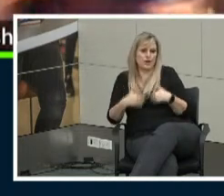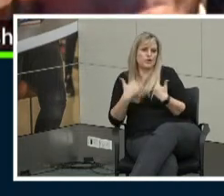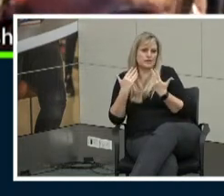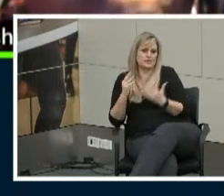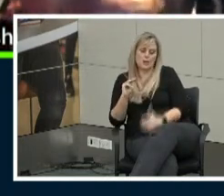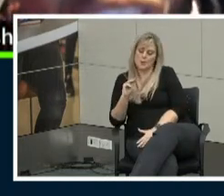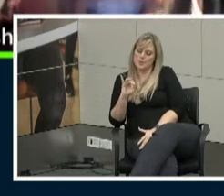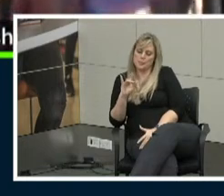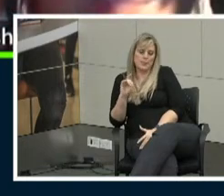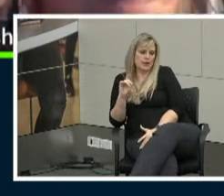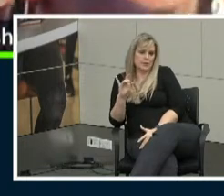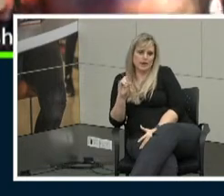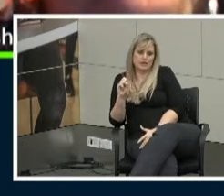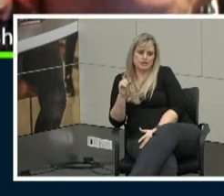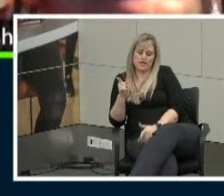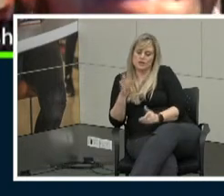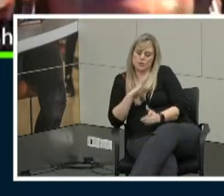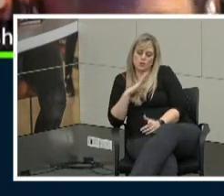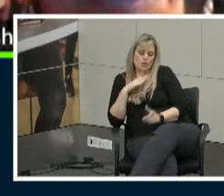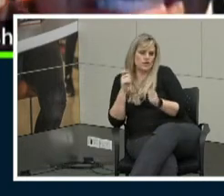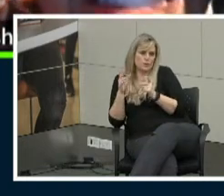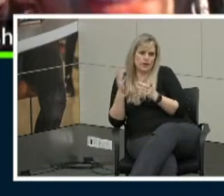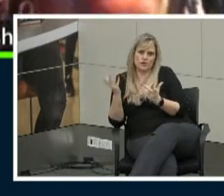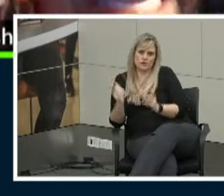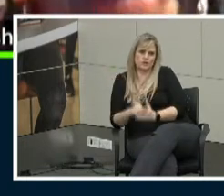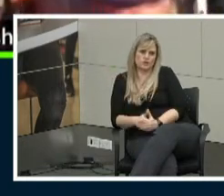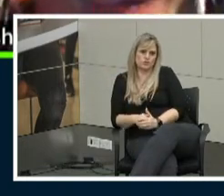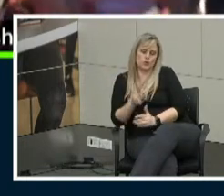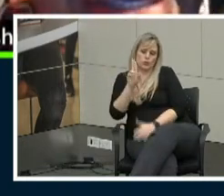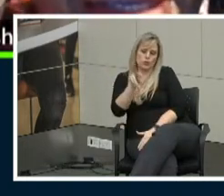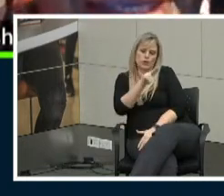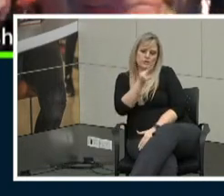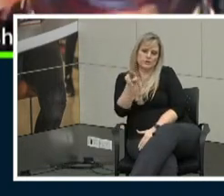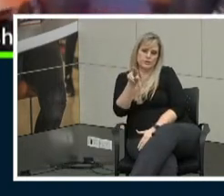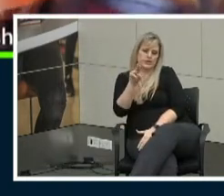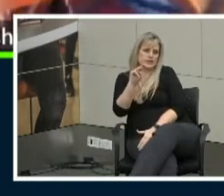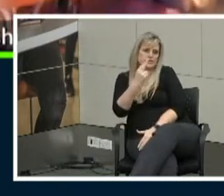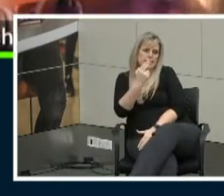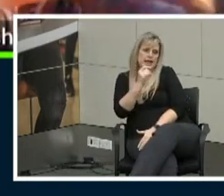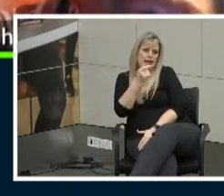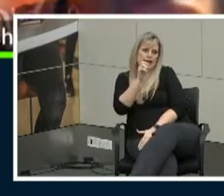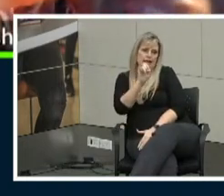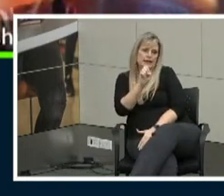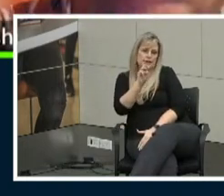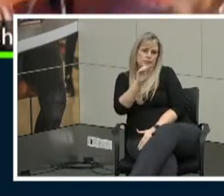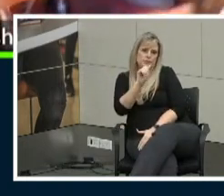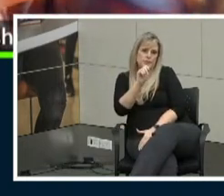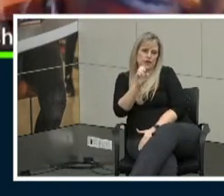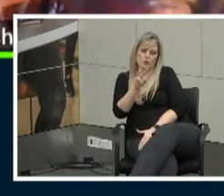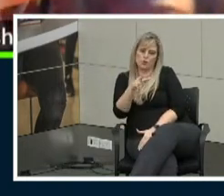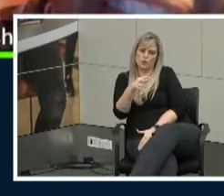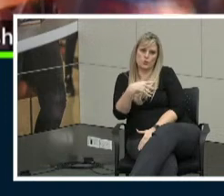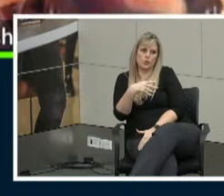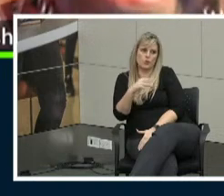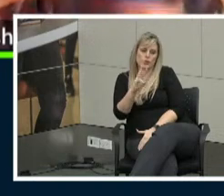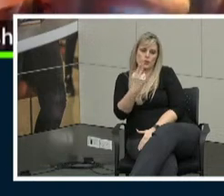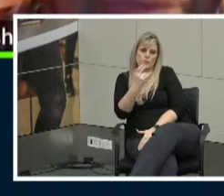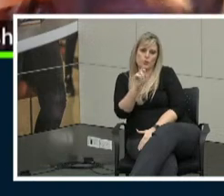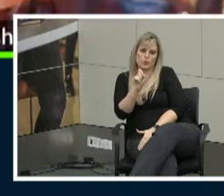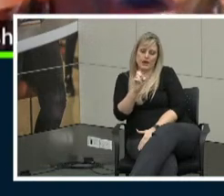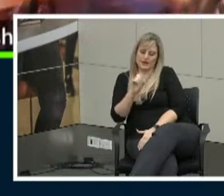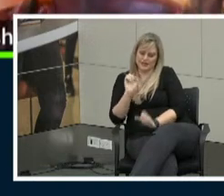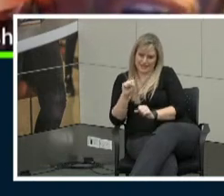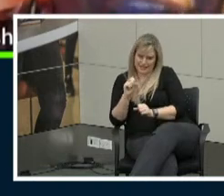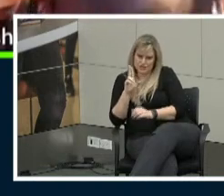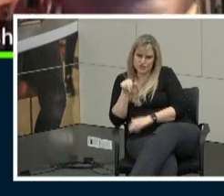Mike miles on the board of managers I want to say rest in peace had May white but can she really really rest in peace